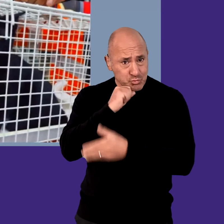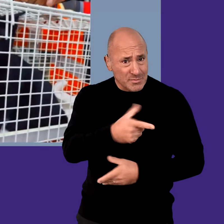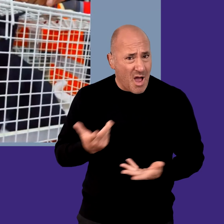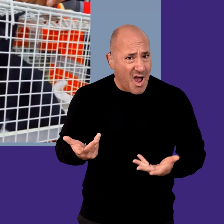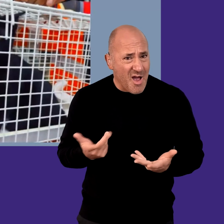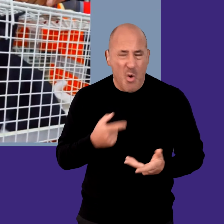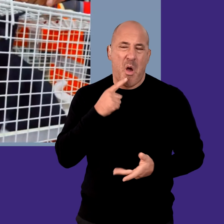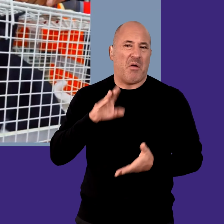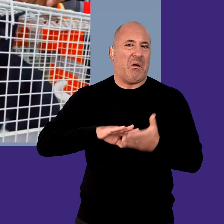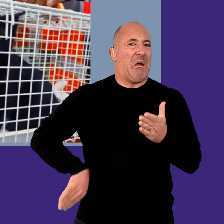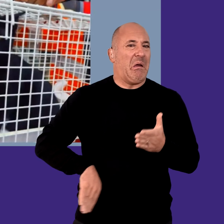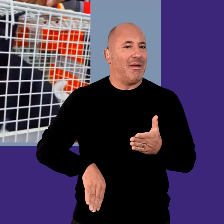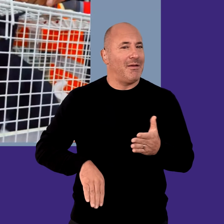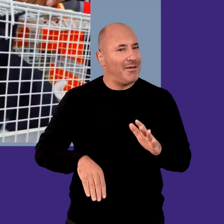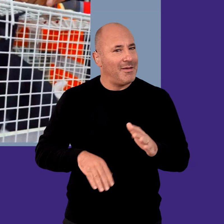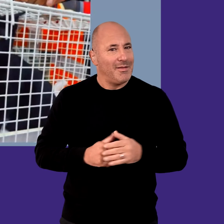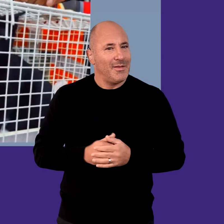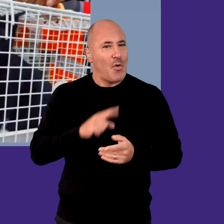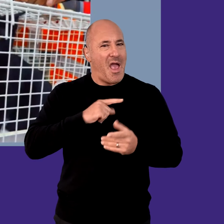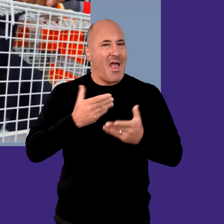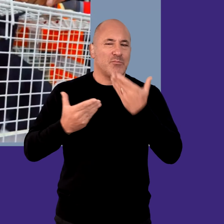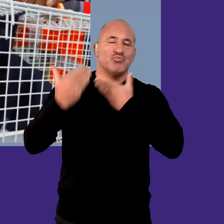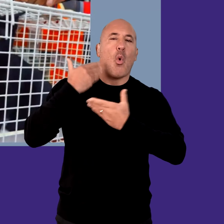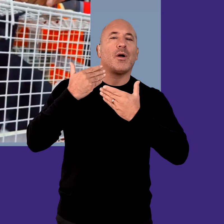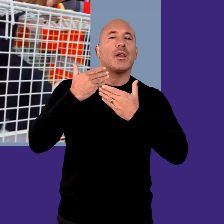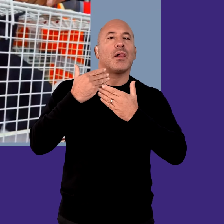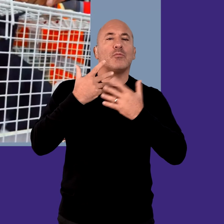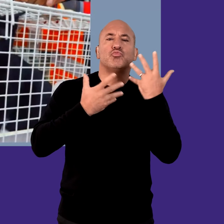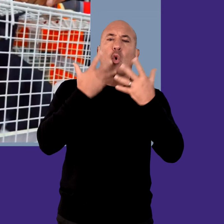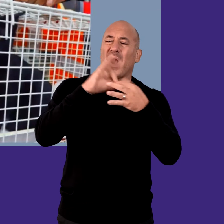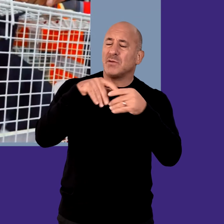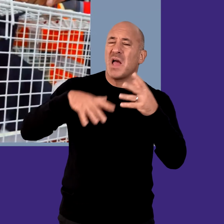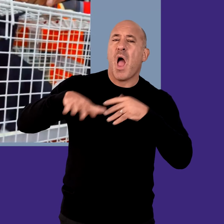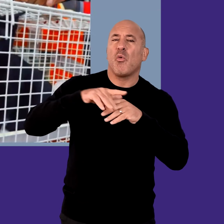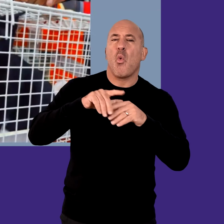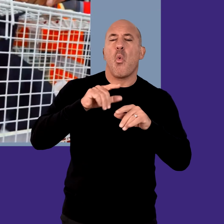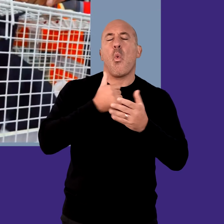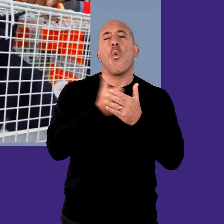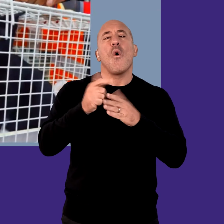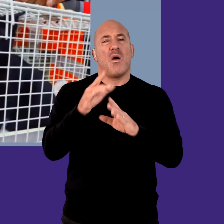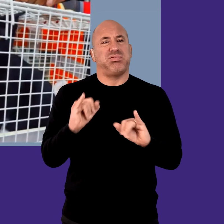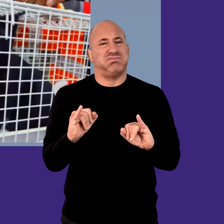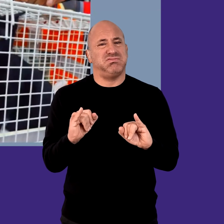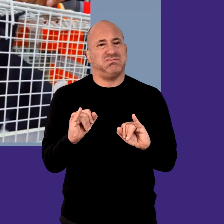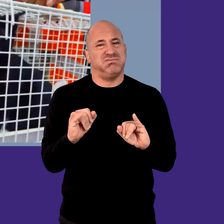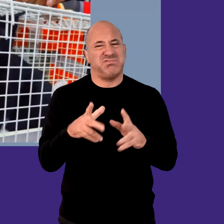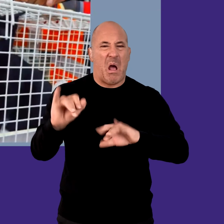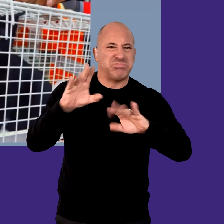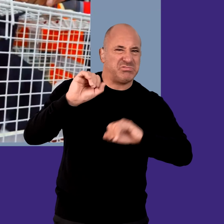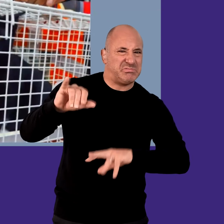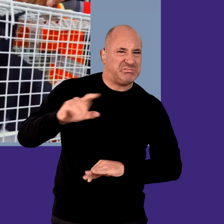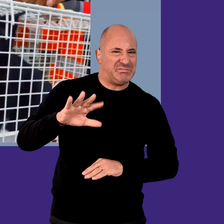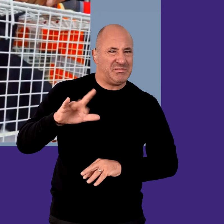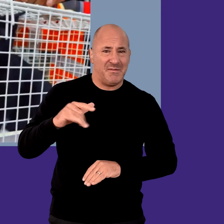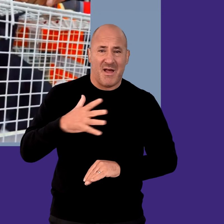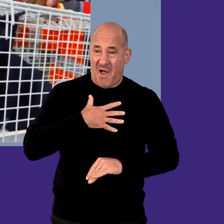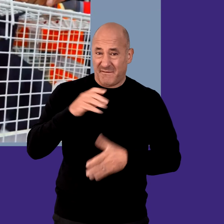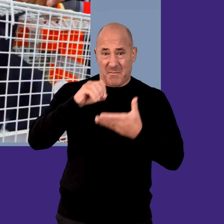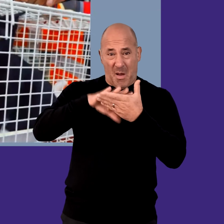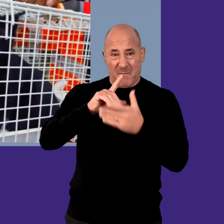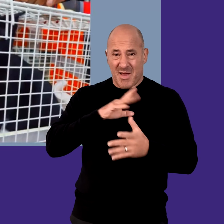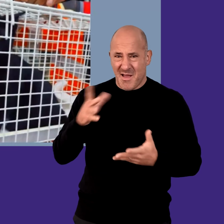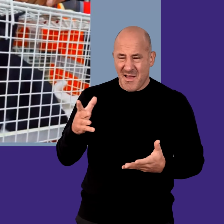relationship with the Free Press in Doncaster? Because, as I said, historically, the stories have always been very negative. But